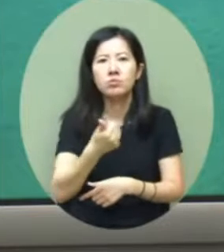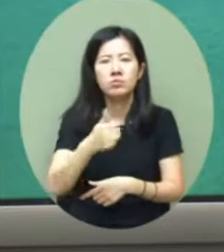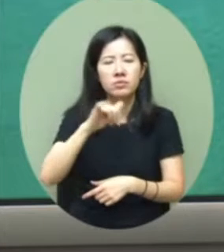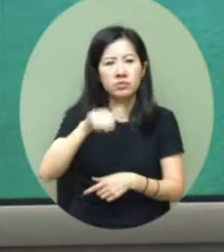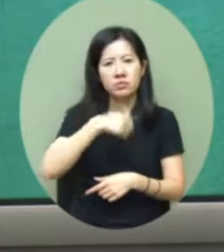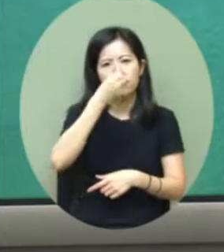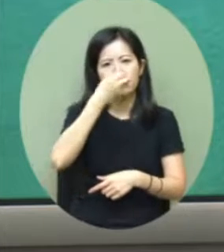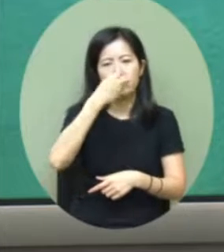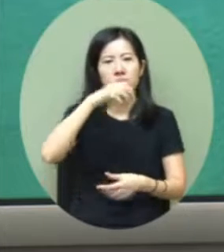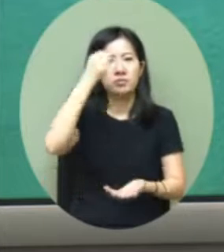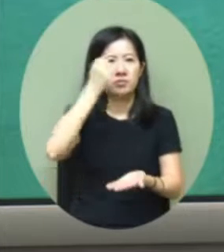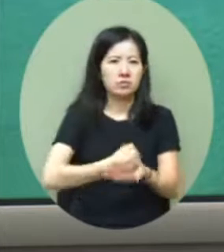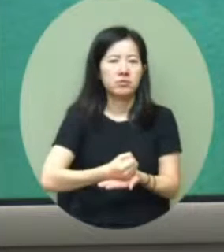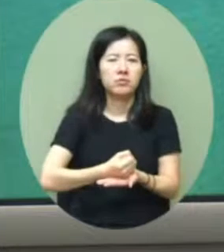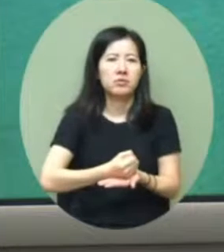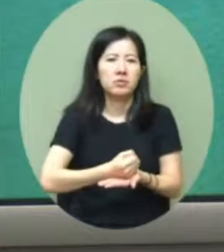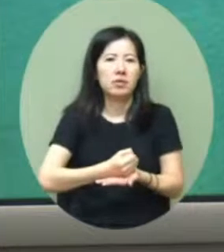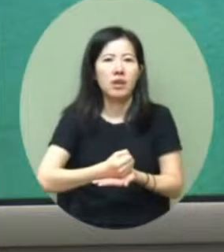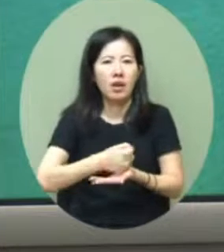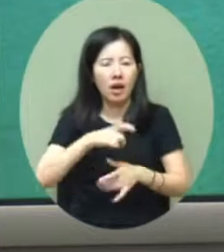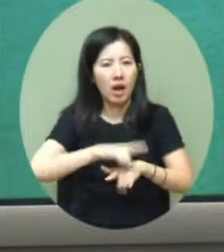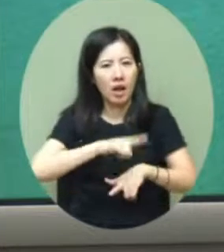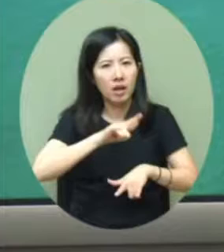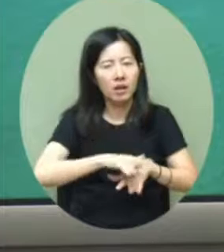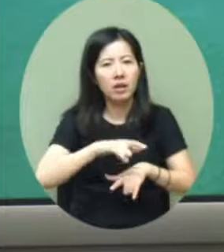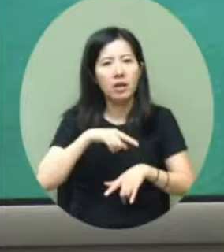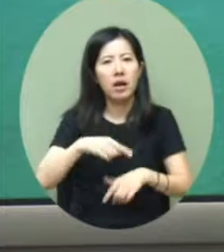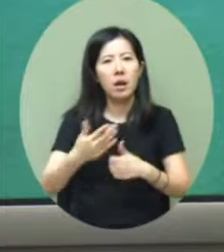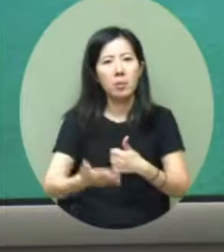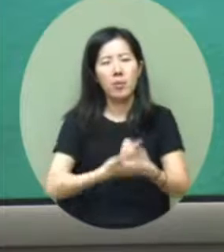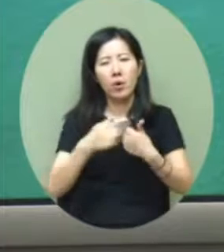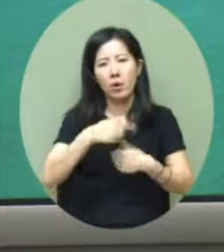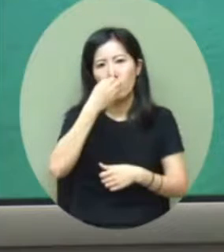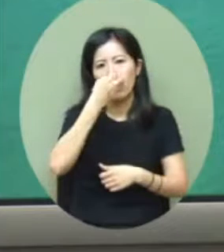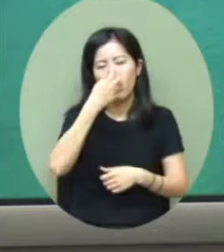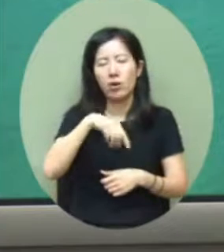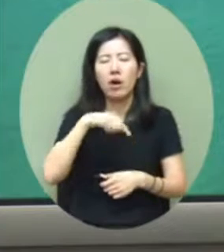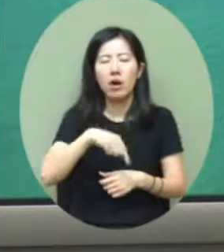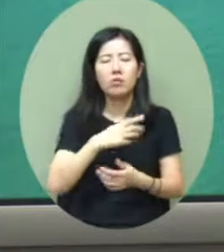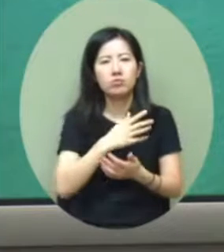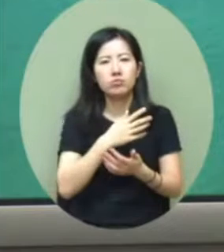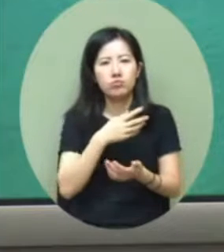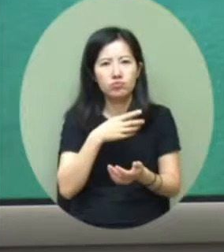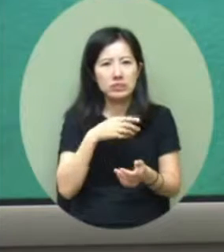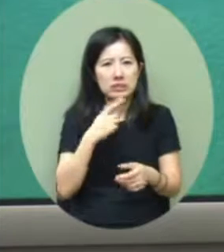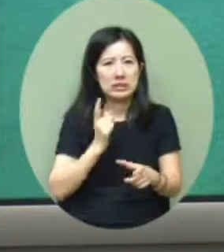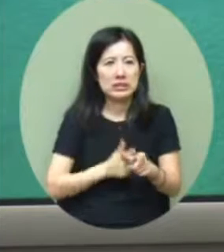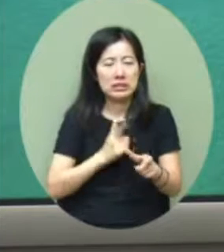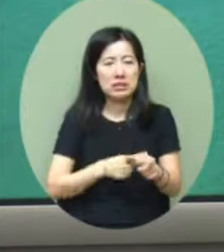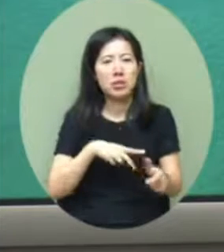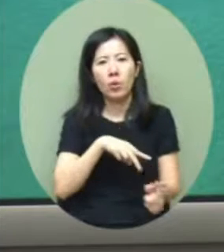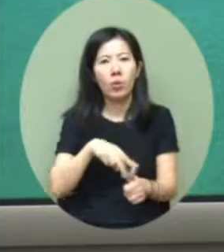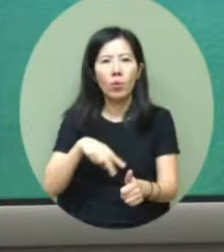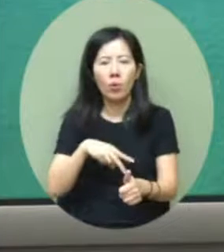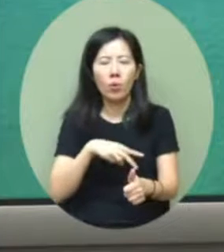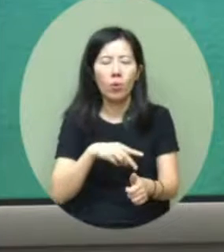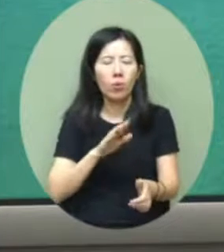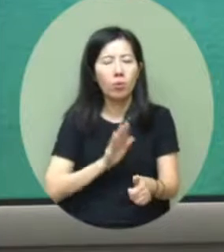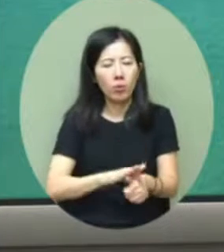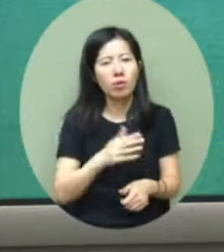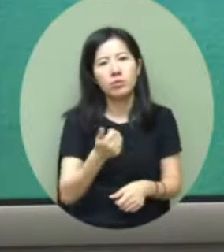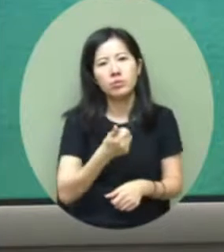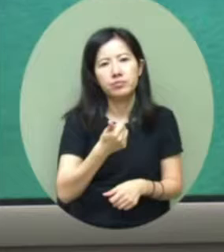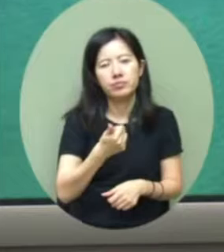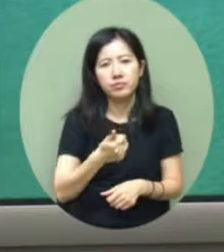more overseas companies to come to Hong Kong to register their products. This will bring businesses